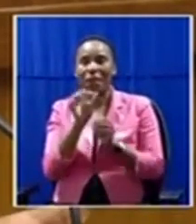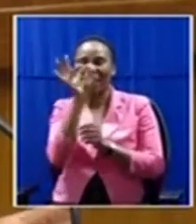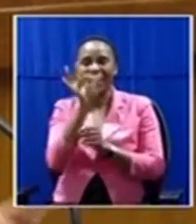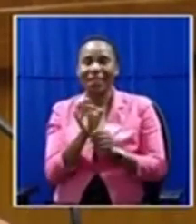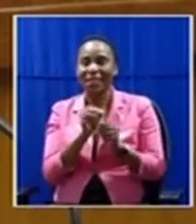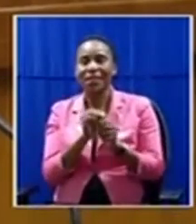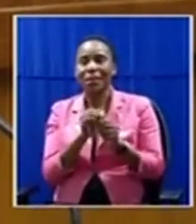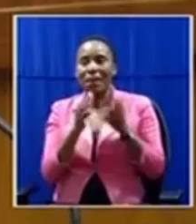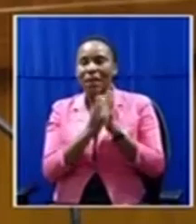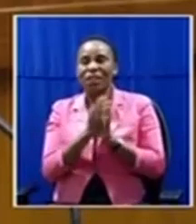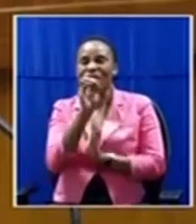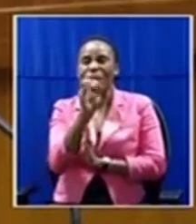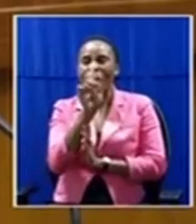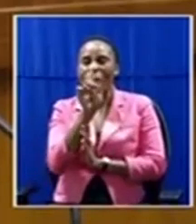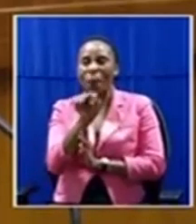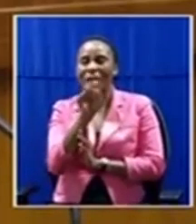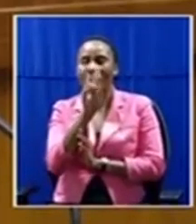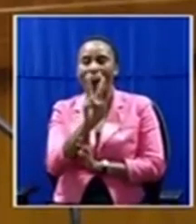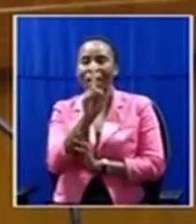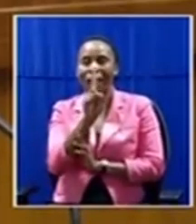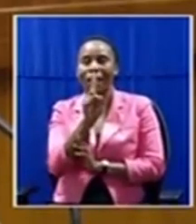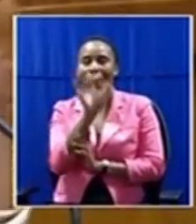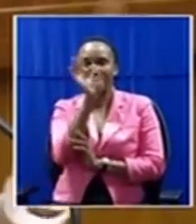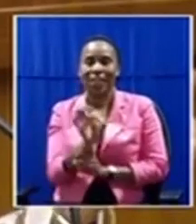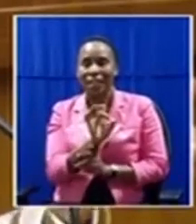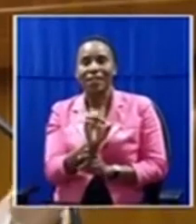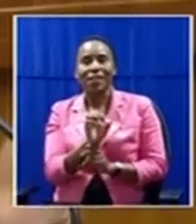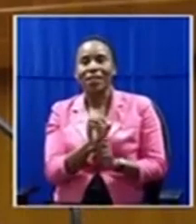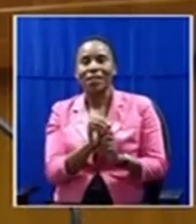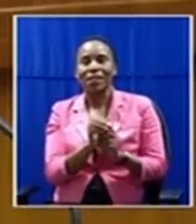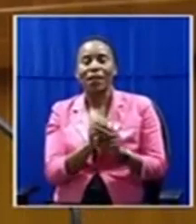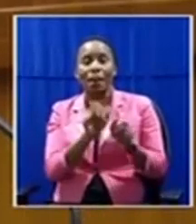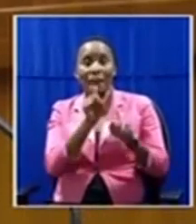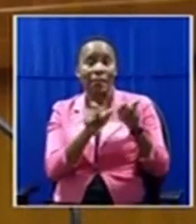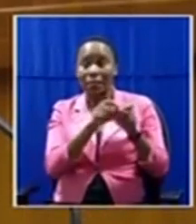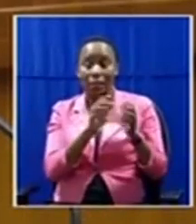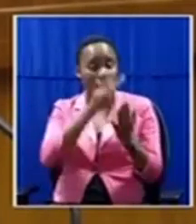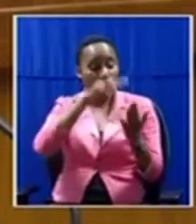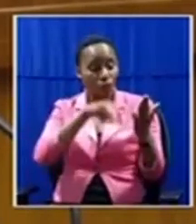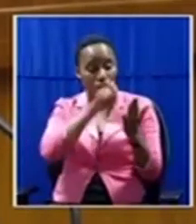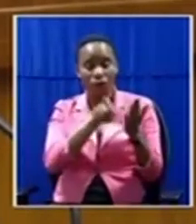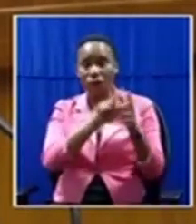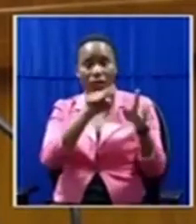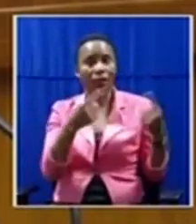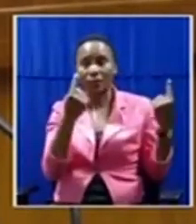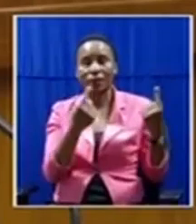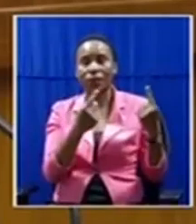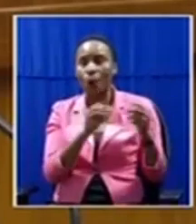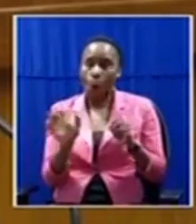And their health system is the envy of many so-called developed countries.